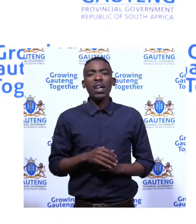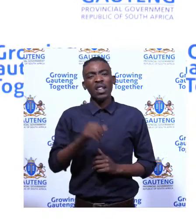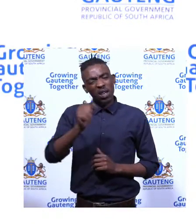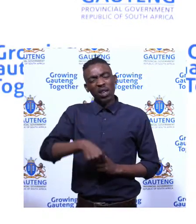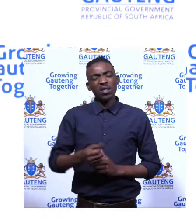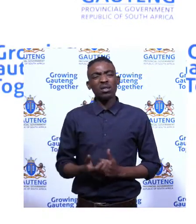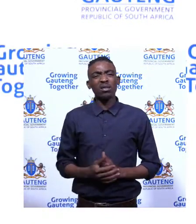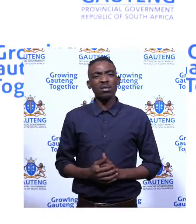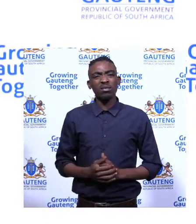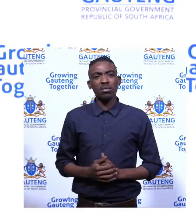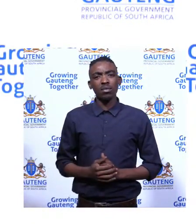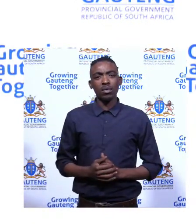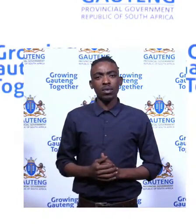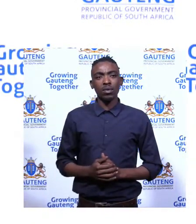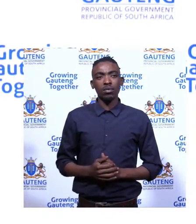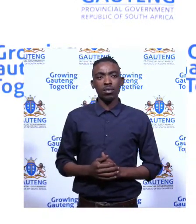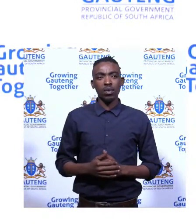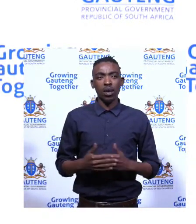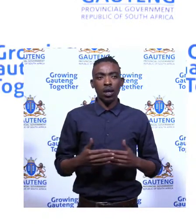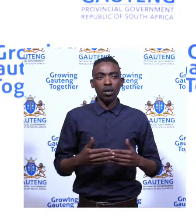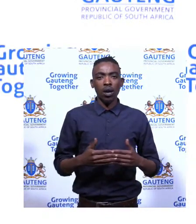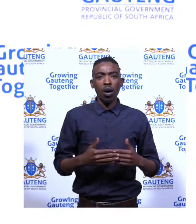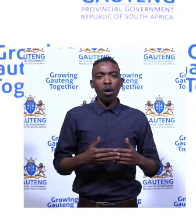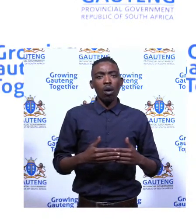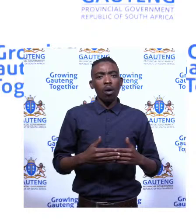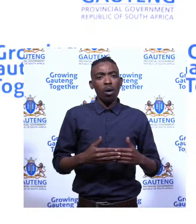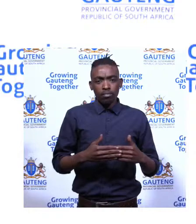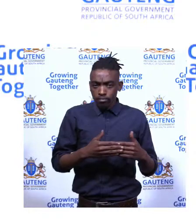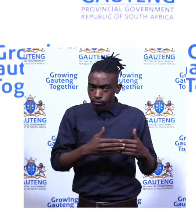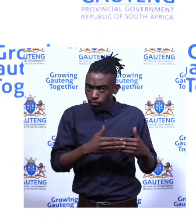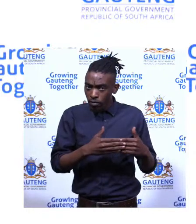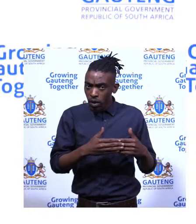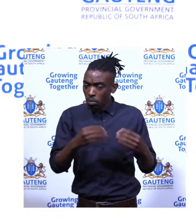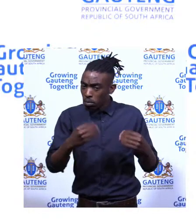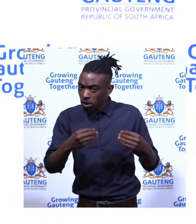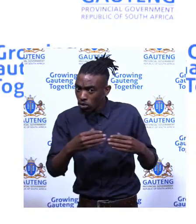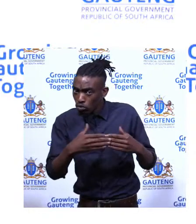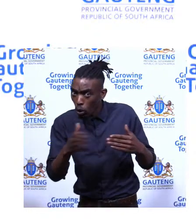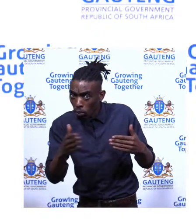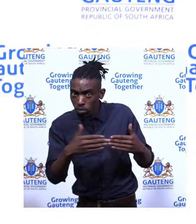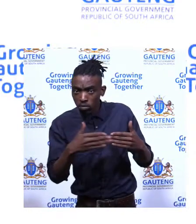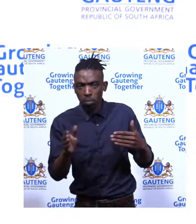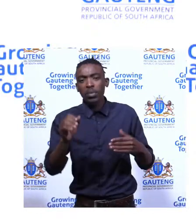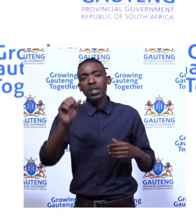yes, reopening gradually,